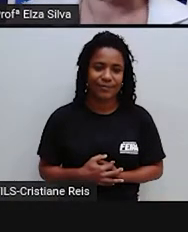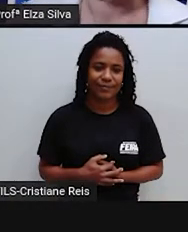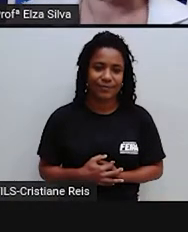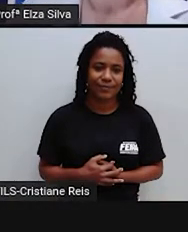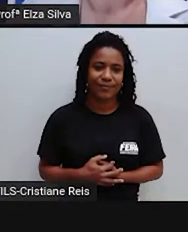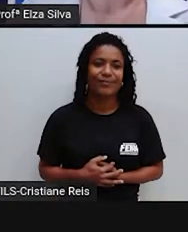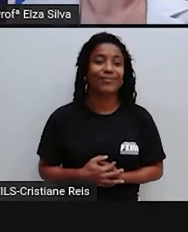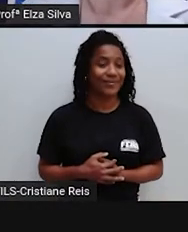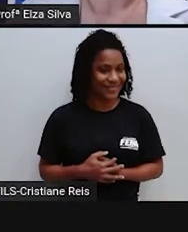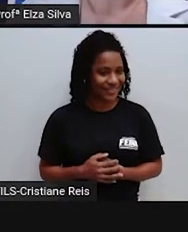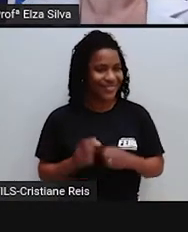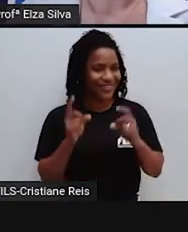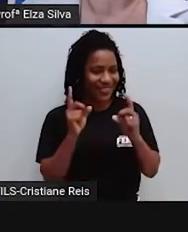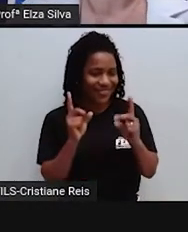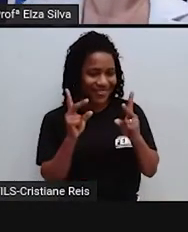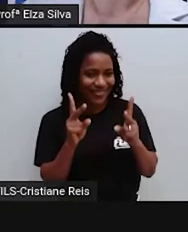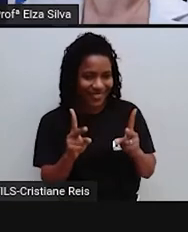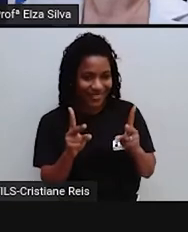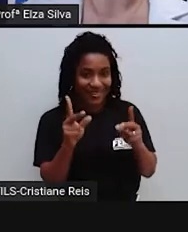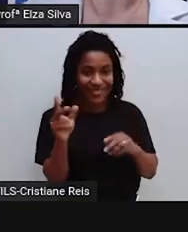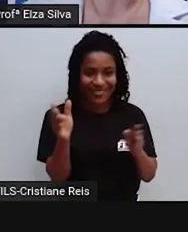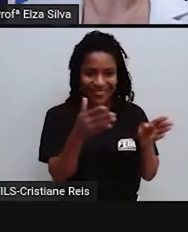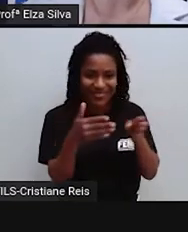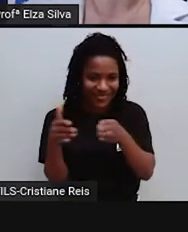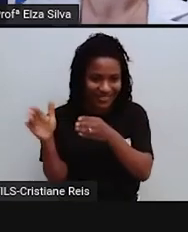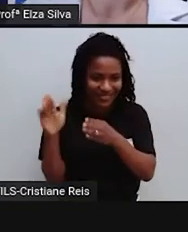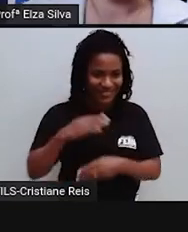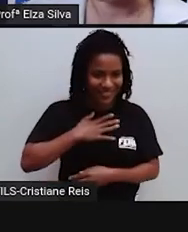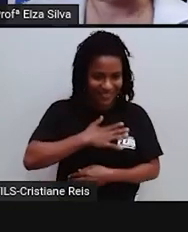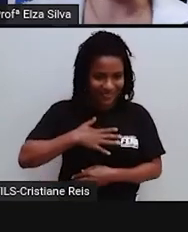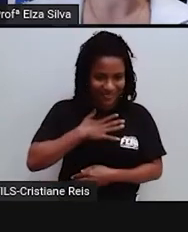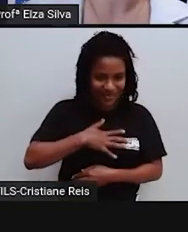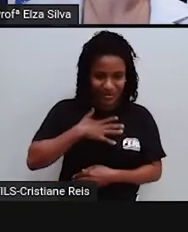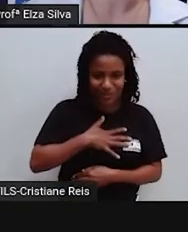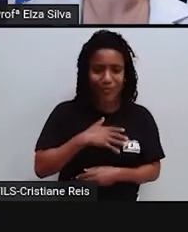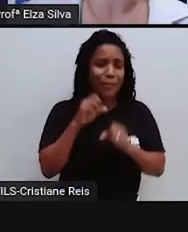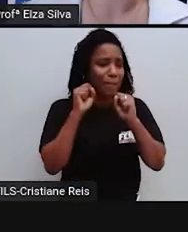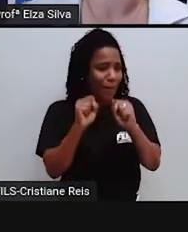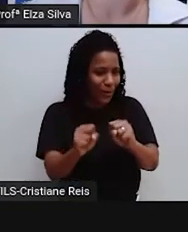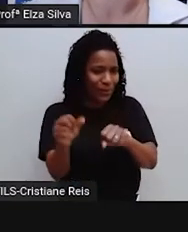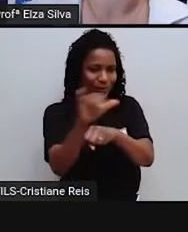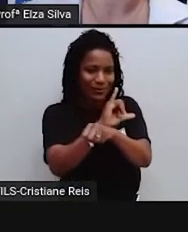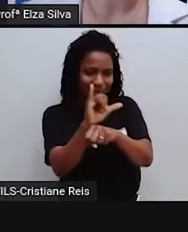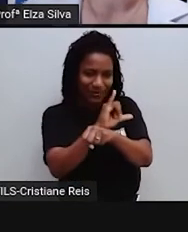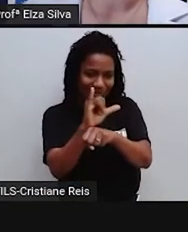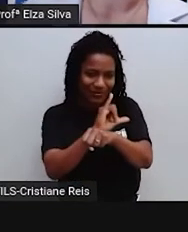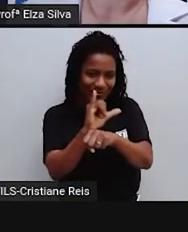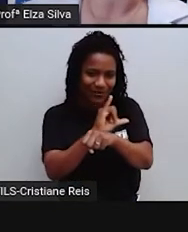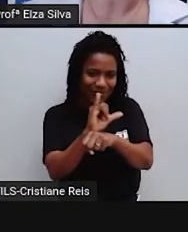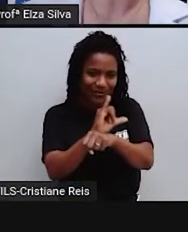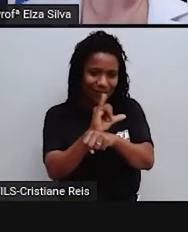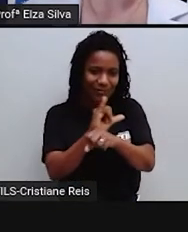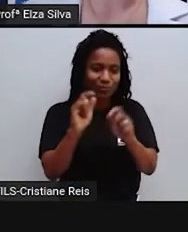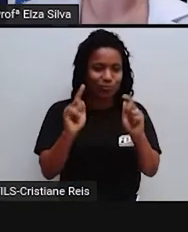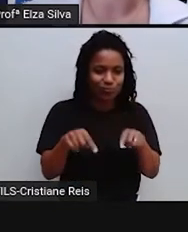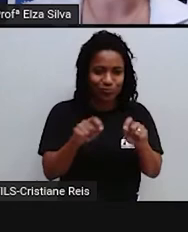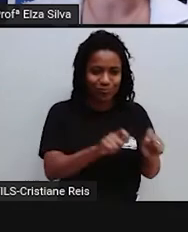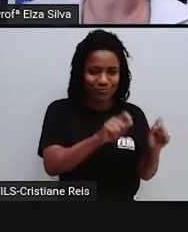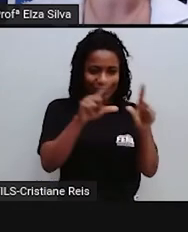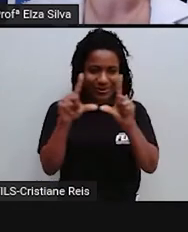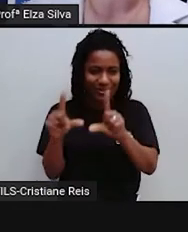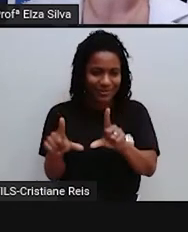Okay, students, gostaram do vídeo? Então acessem novamente lá no YouTube Ouçam,